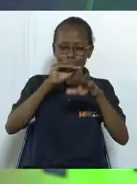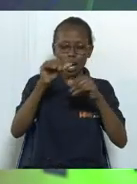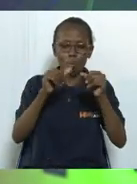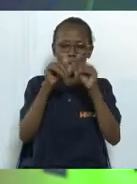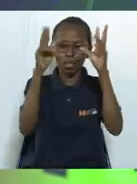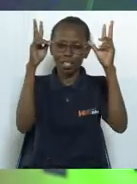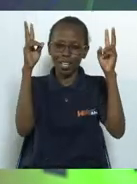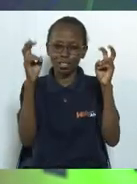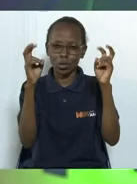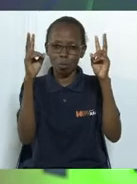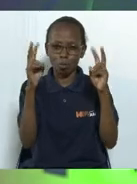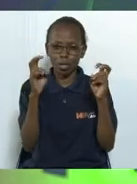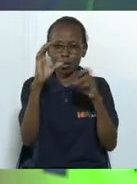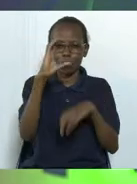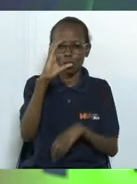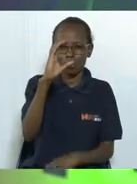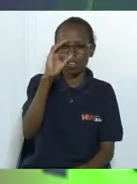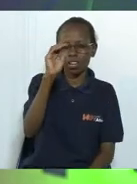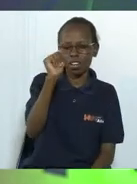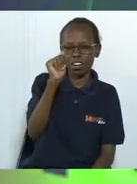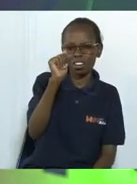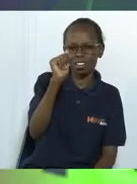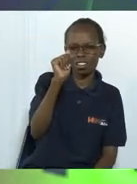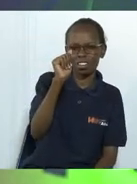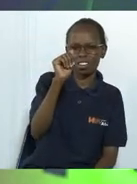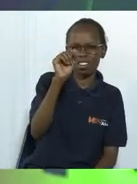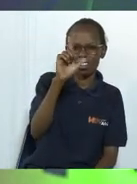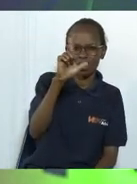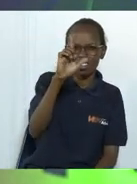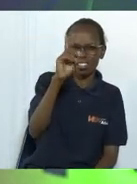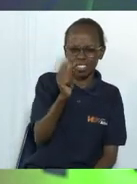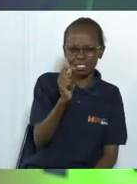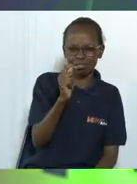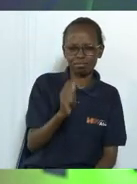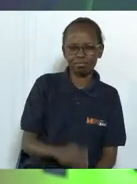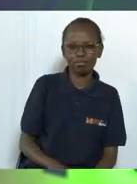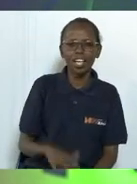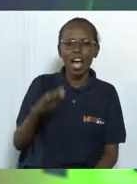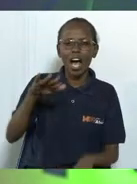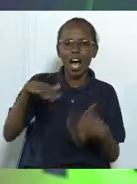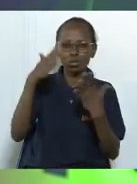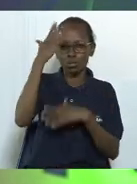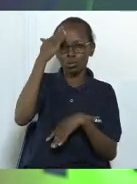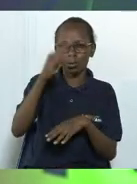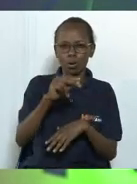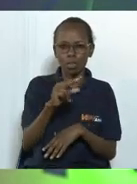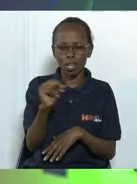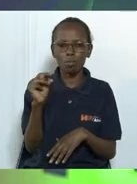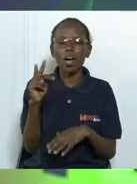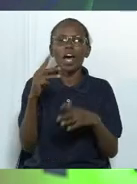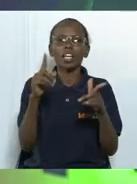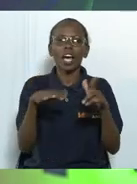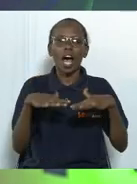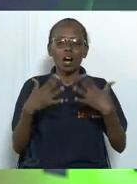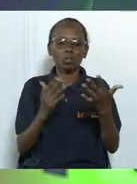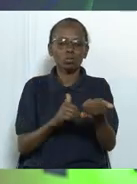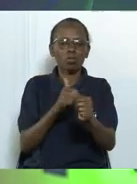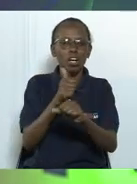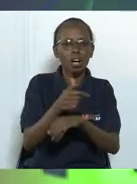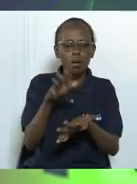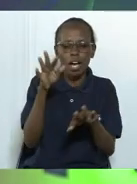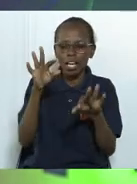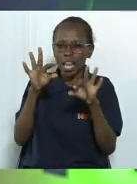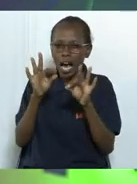subject of cults, how to avoid them, how to identify them, and how to overcome them if perchance you have